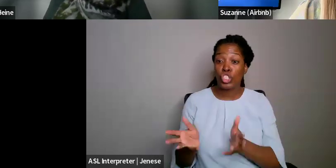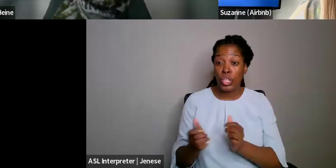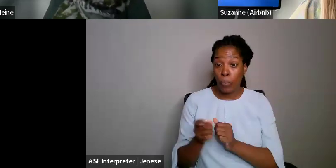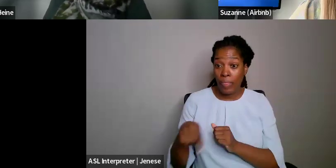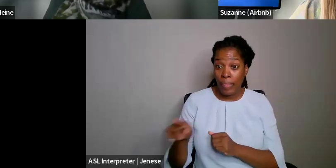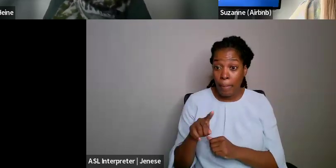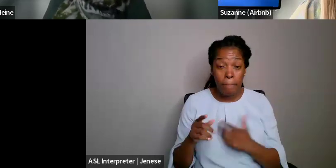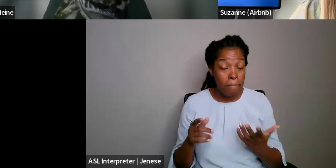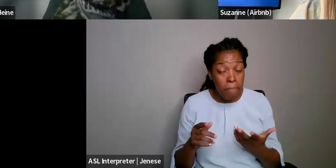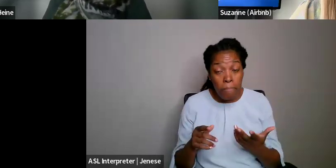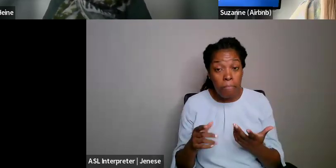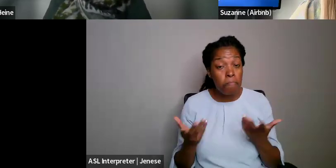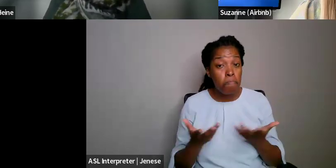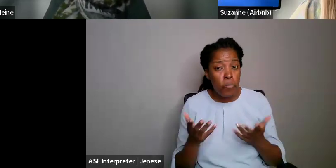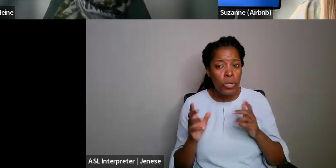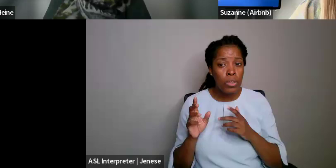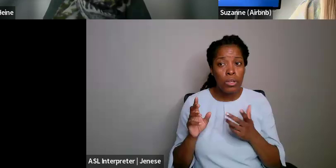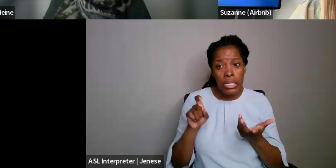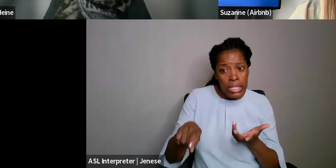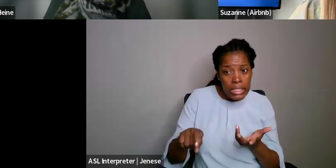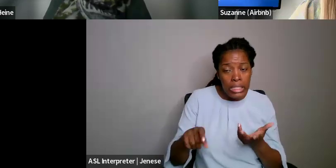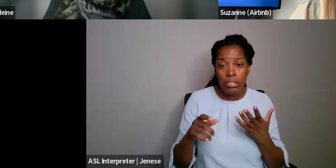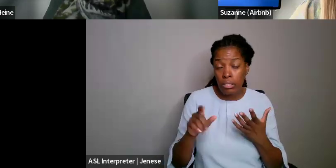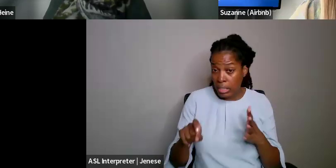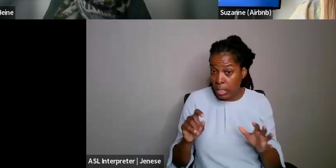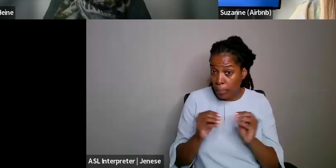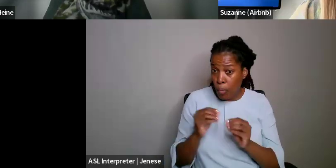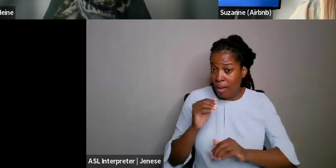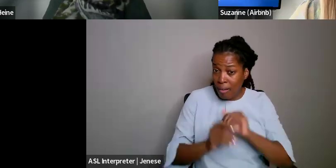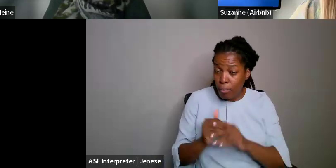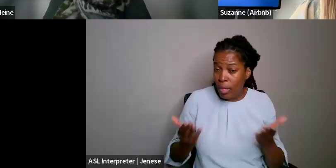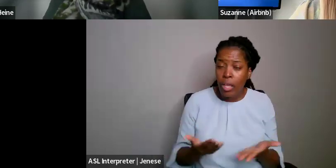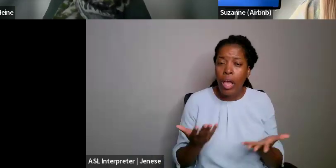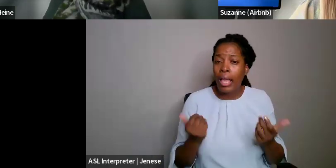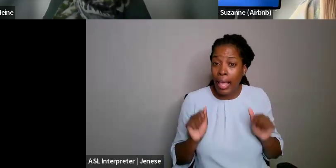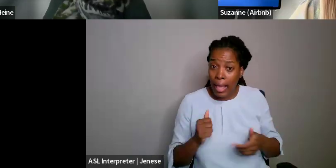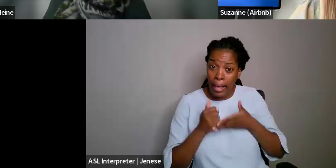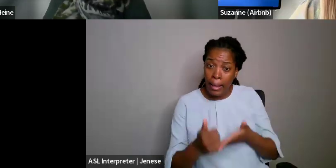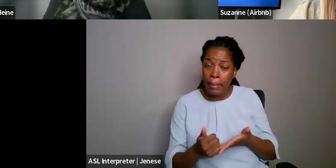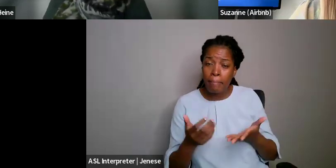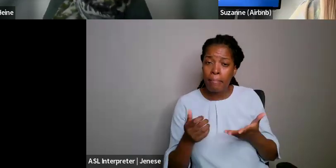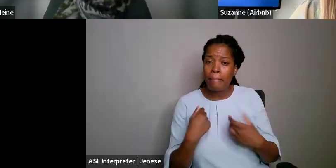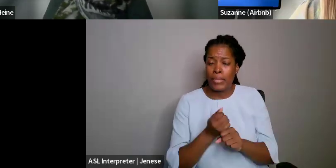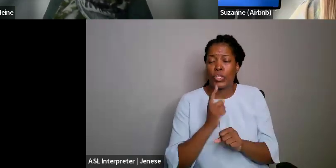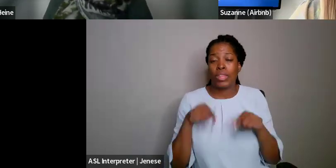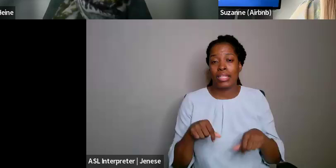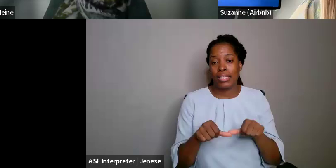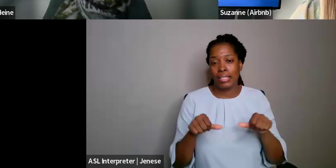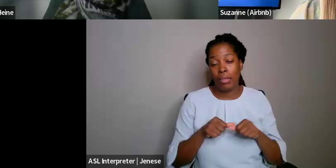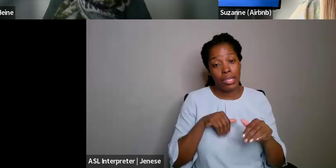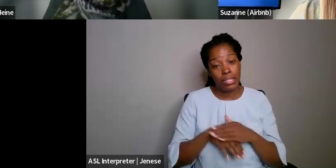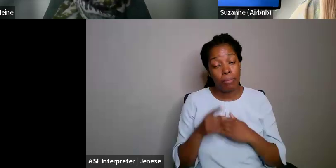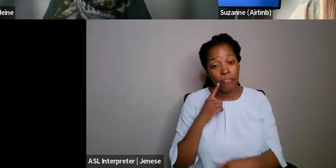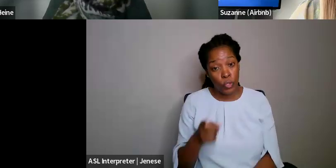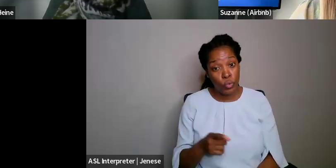anything else that you can do to just help them be more comfortable and make the space a little bit more accessible for them.